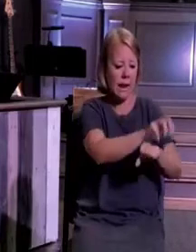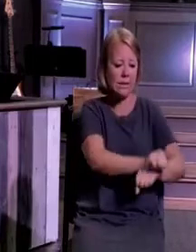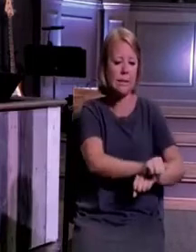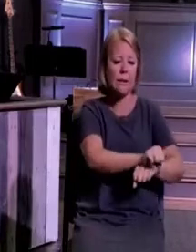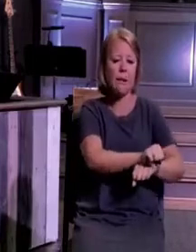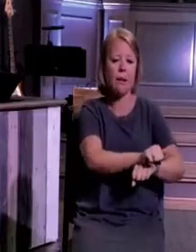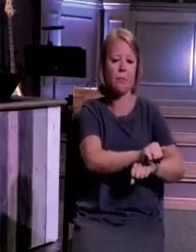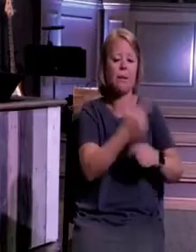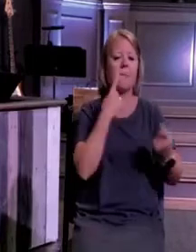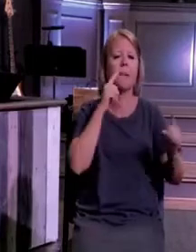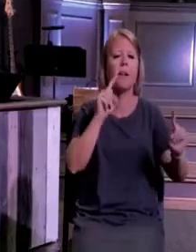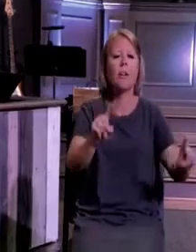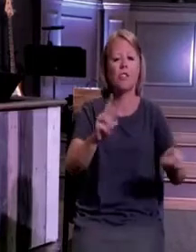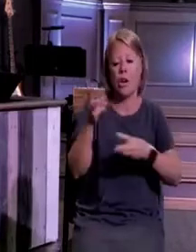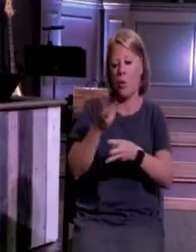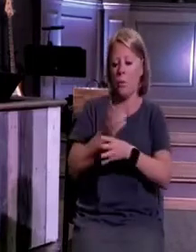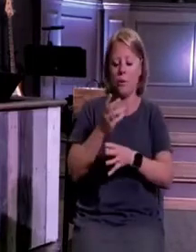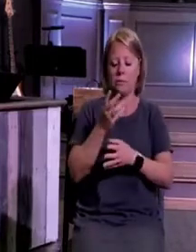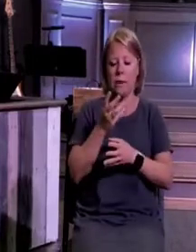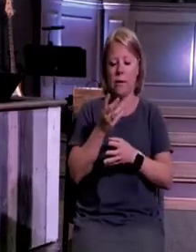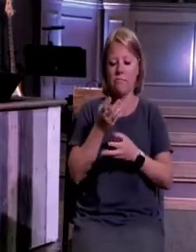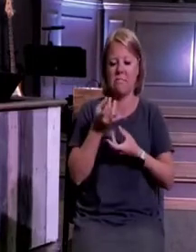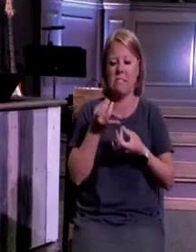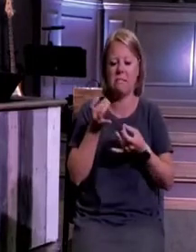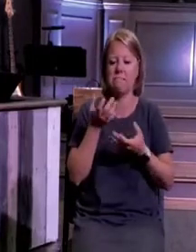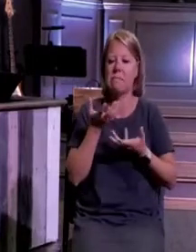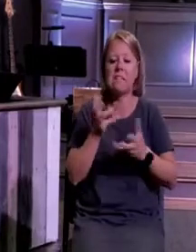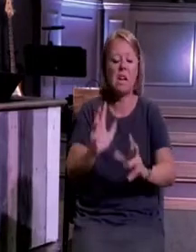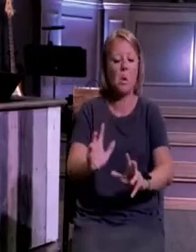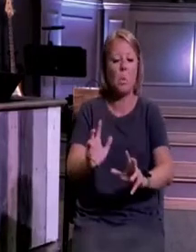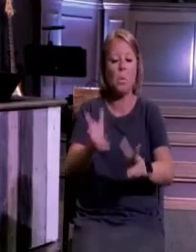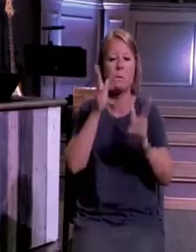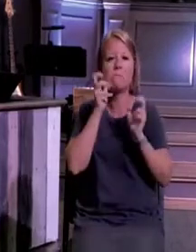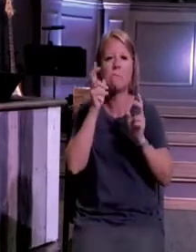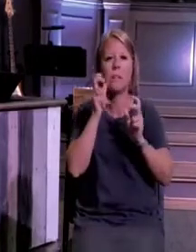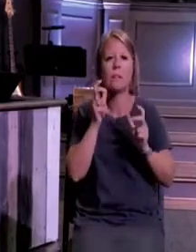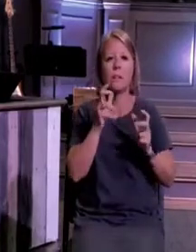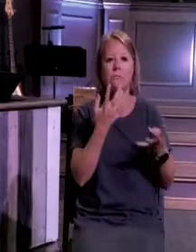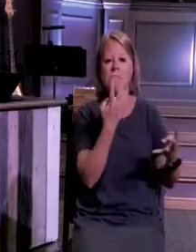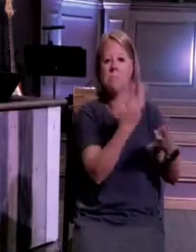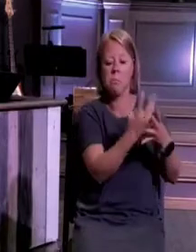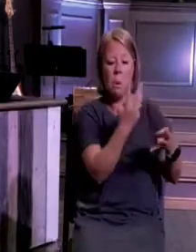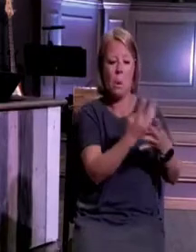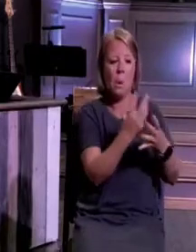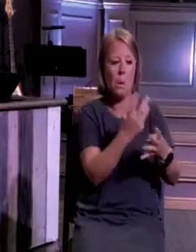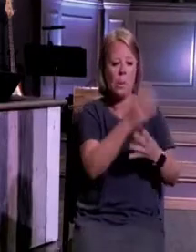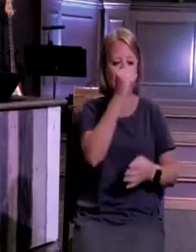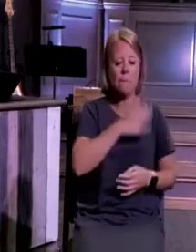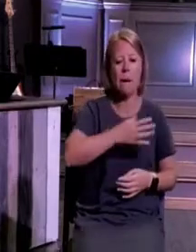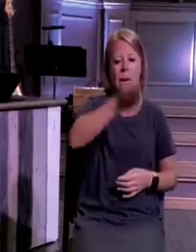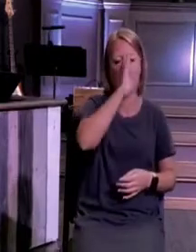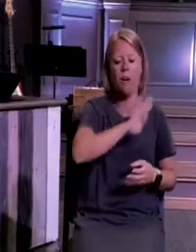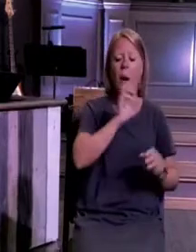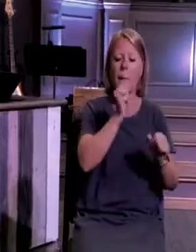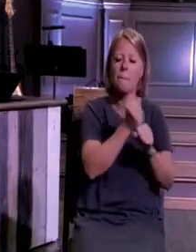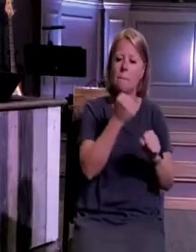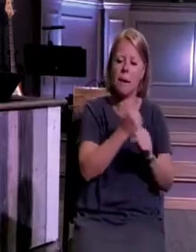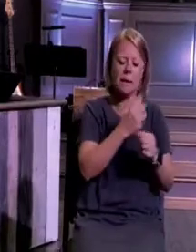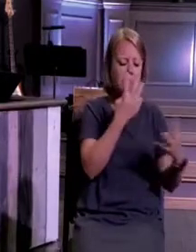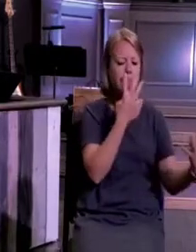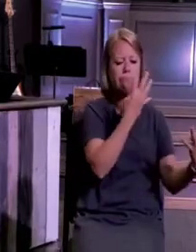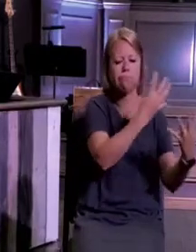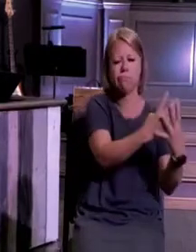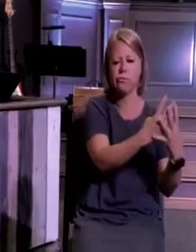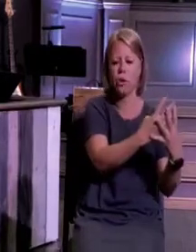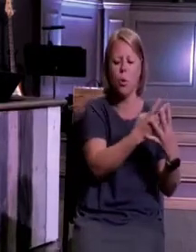in a world that did not want to hear it. They said, shut the man of God up. Make him quit. Make him shut up. We don't want to hear